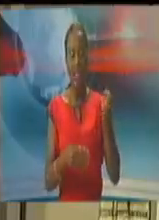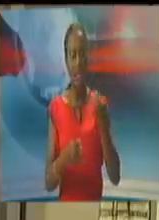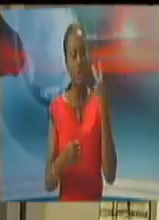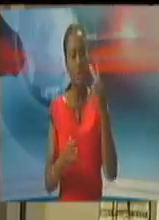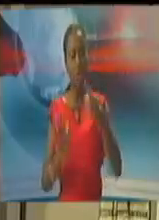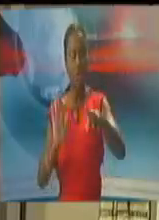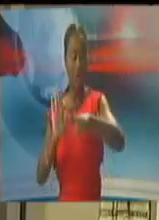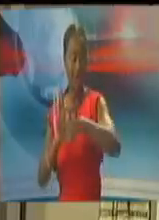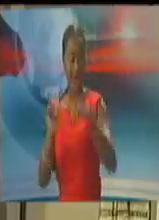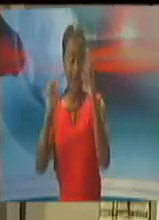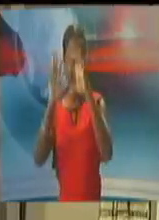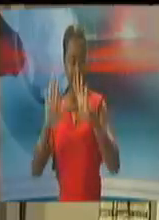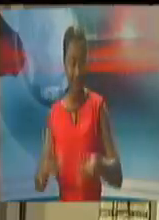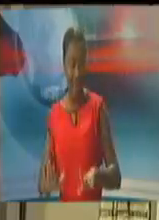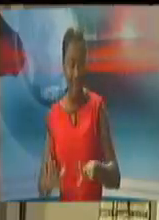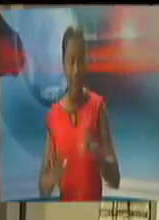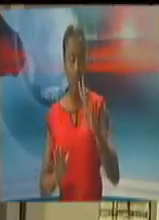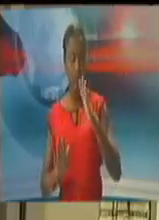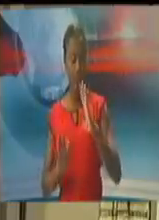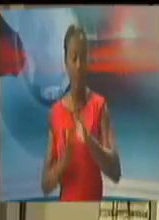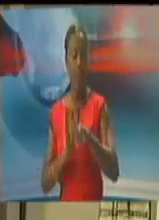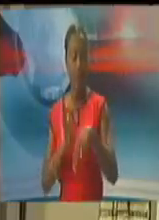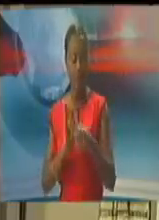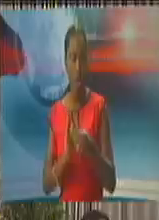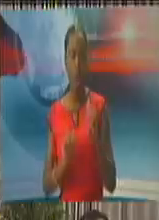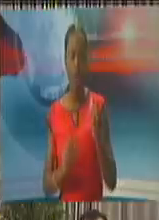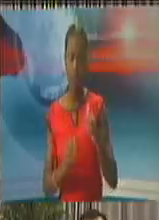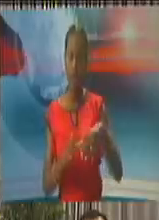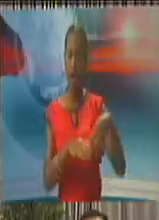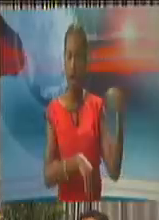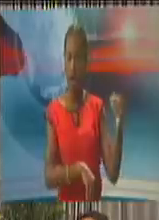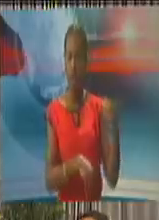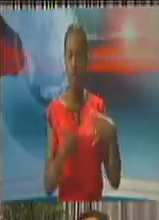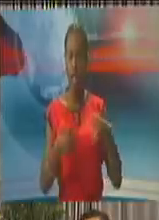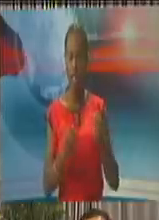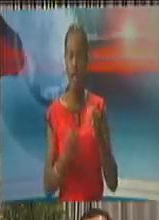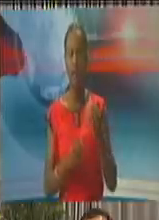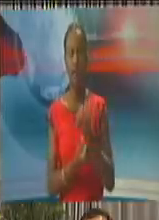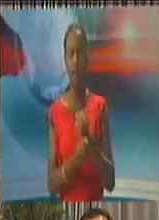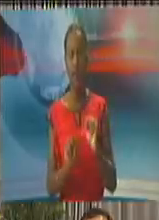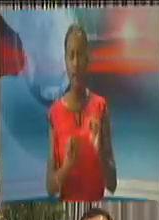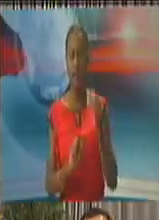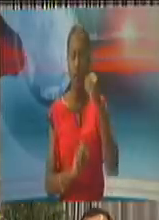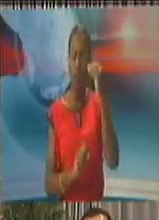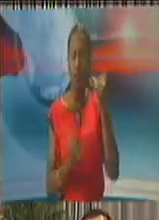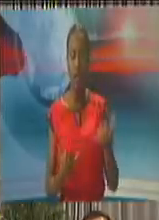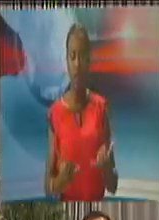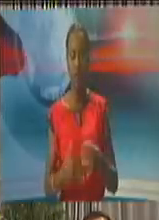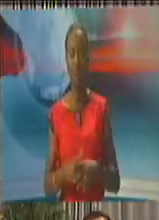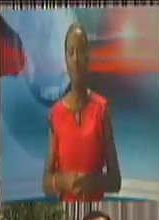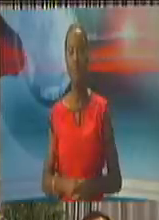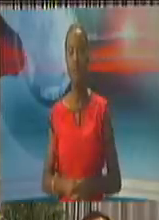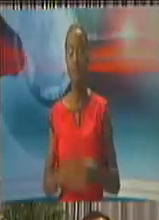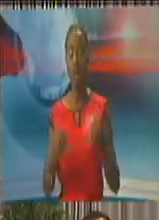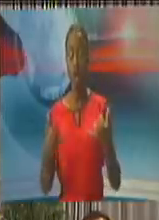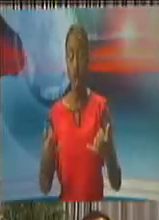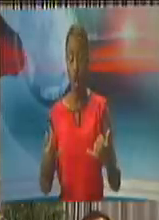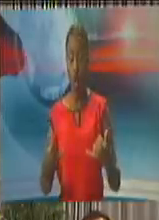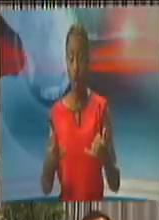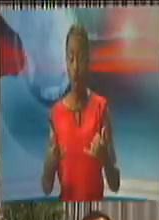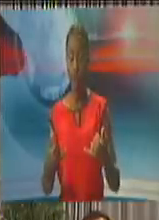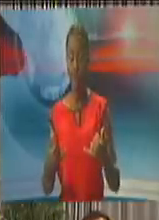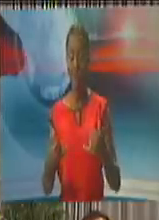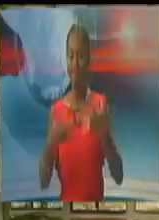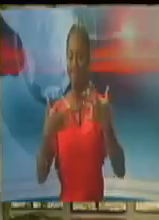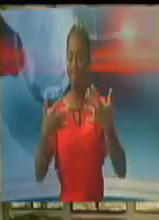negative tests within 24 hours. Thank you, ministers. We have come to the end of today's virtual media conference. Do remember that the